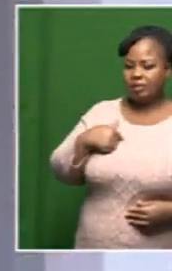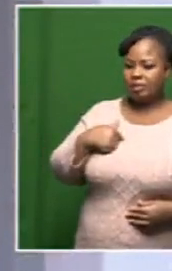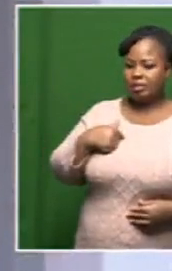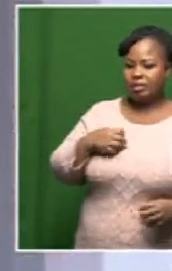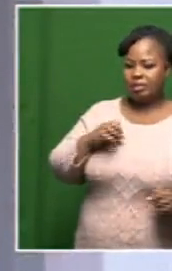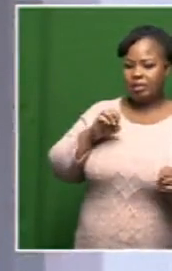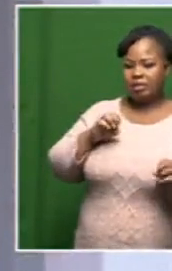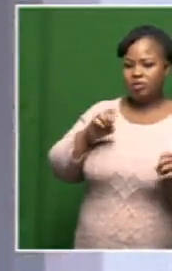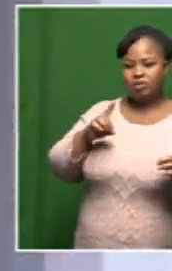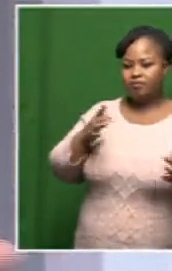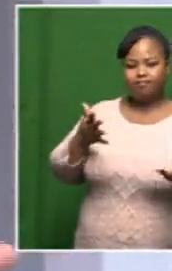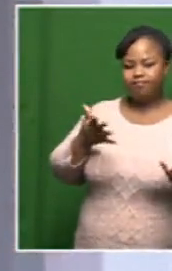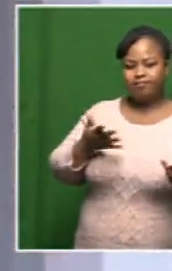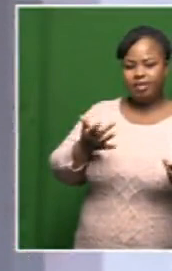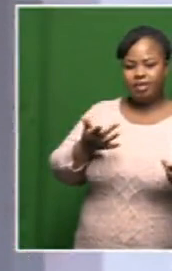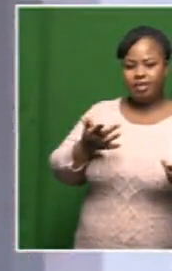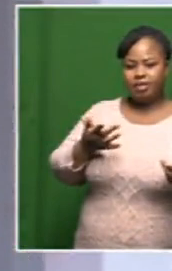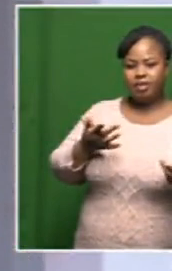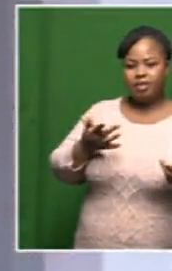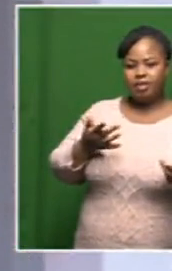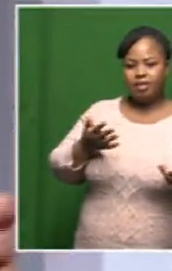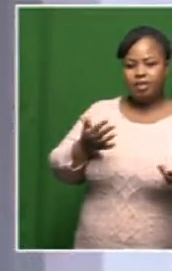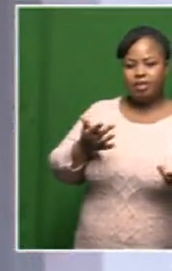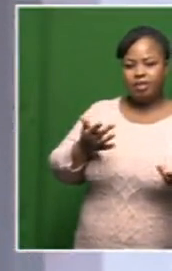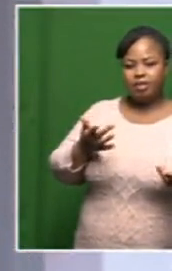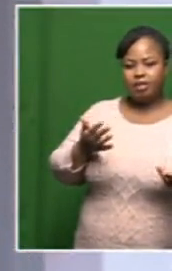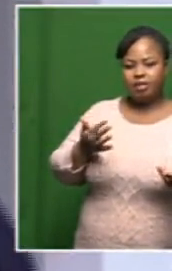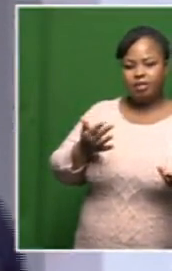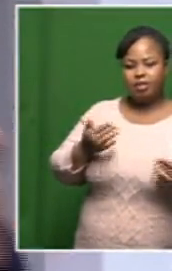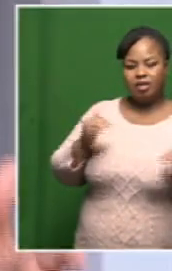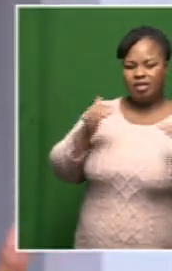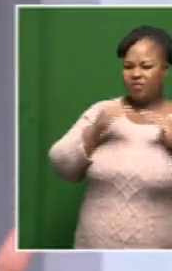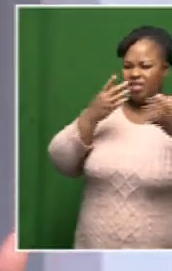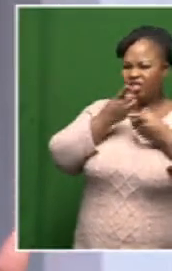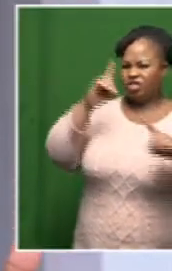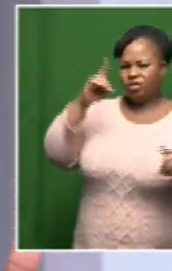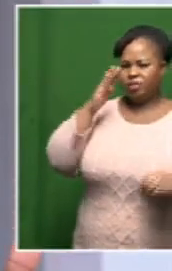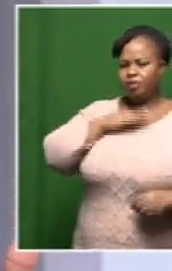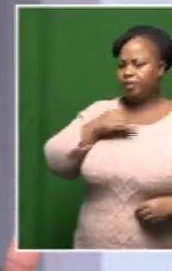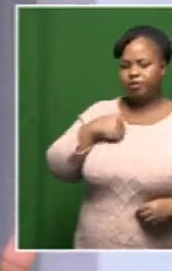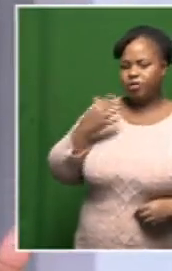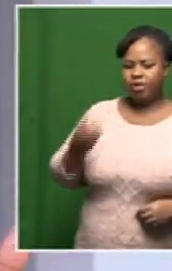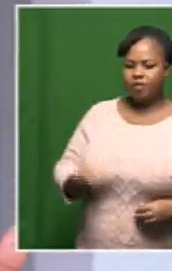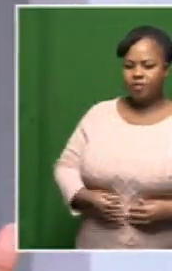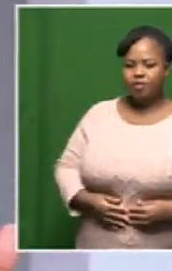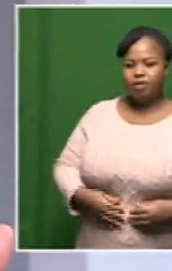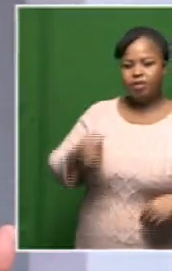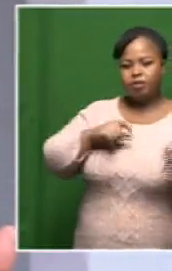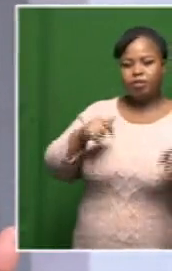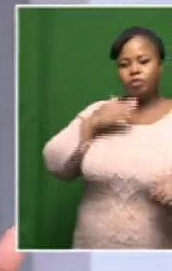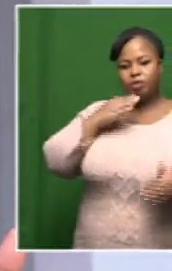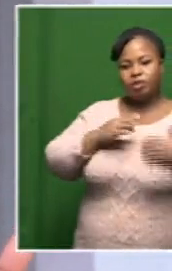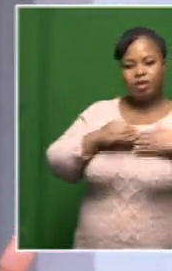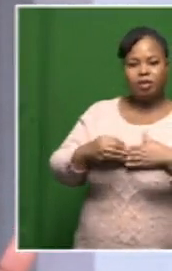you know. So I don't have a scholar level degrees and so forth, but now people who guided me through the